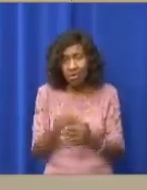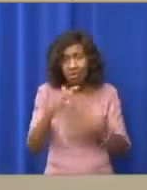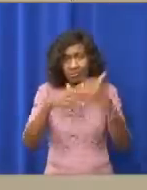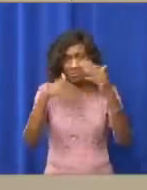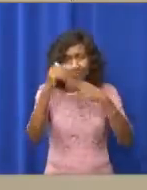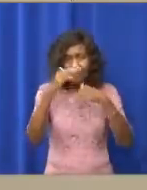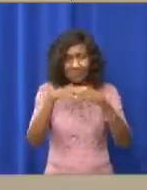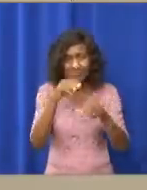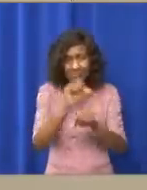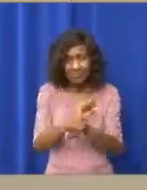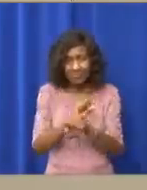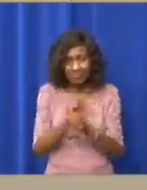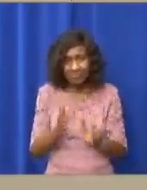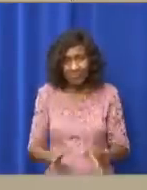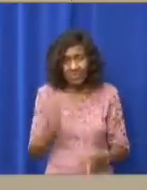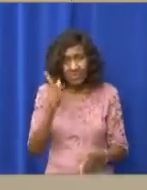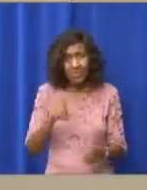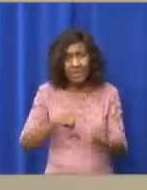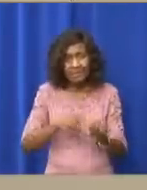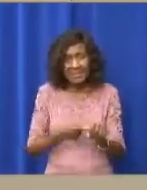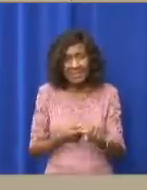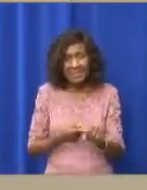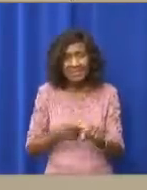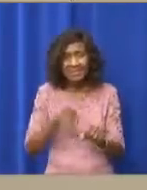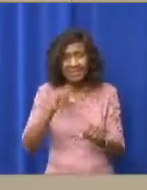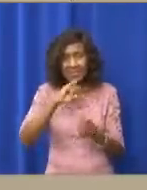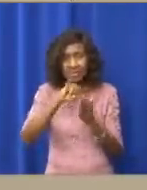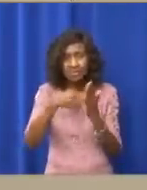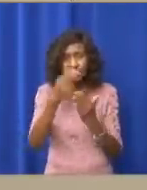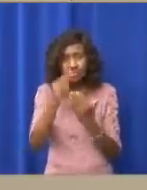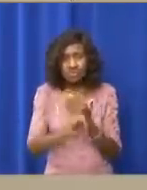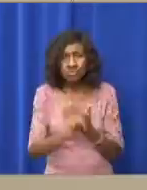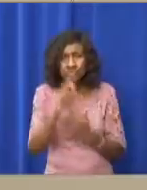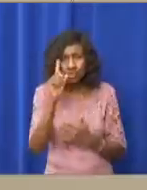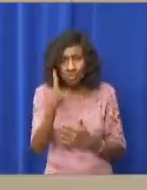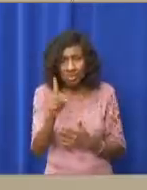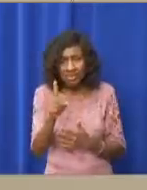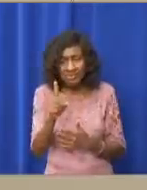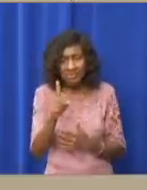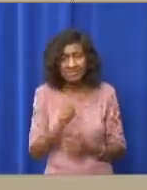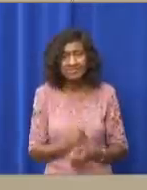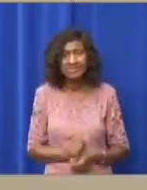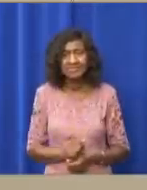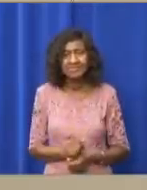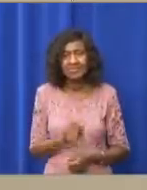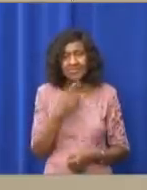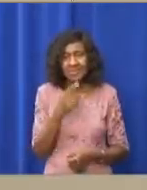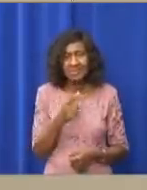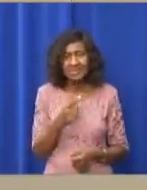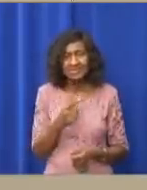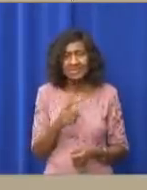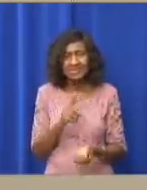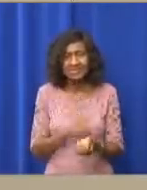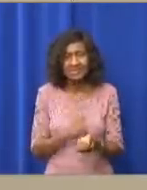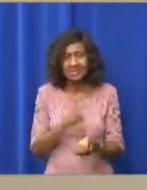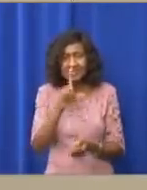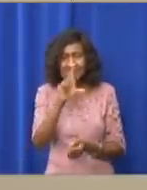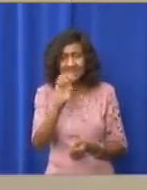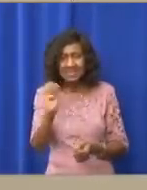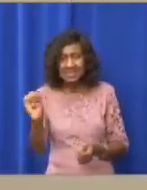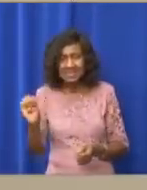of June. I should say in addition that Dr. Lee has indicated that they will